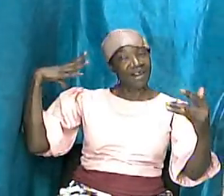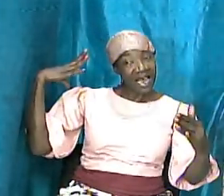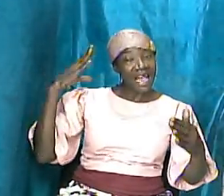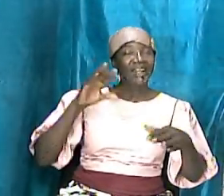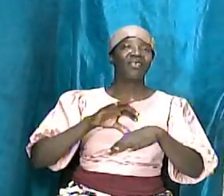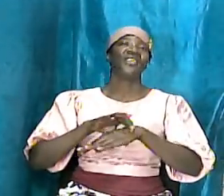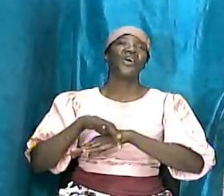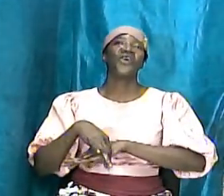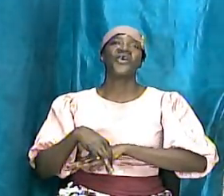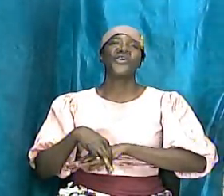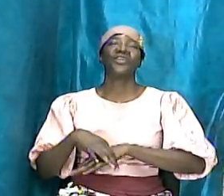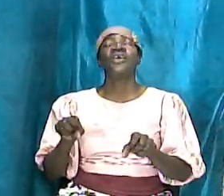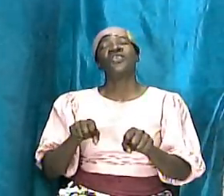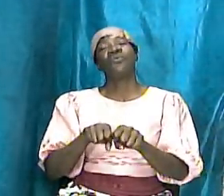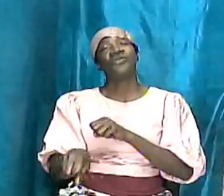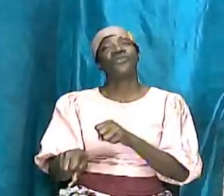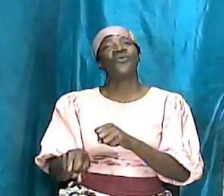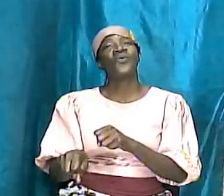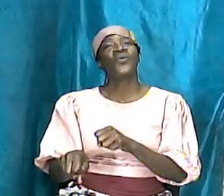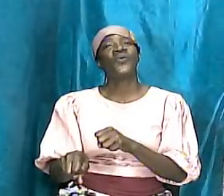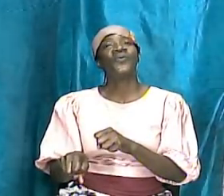earth. And it was so.